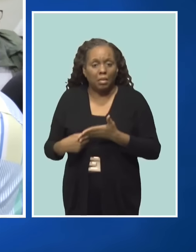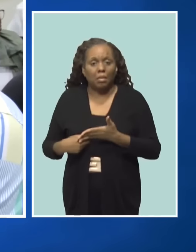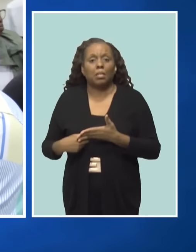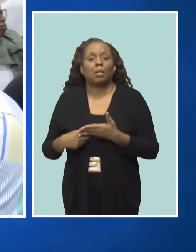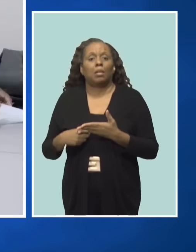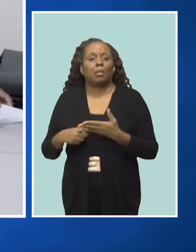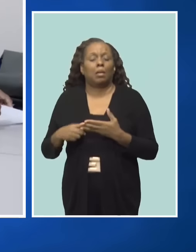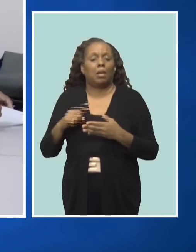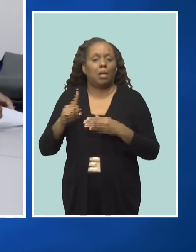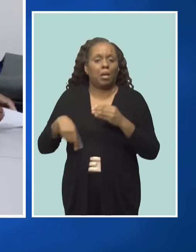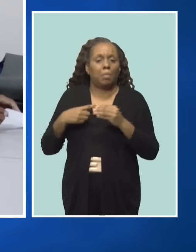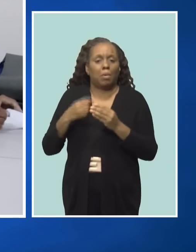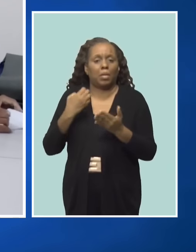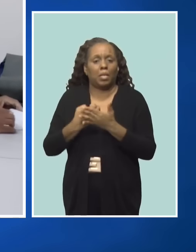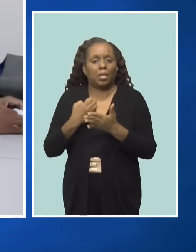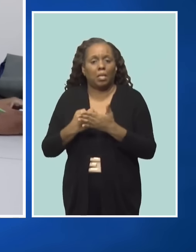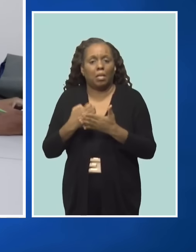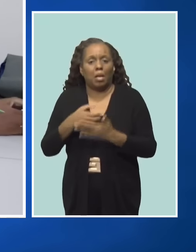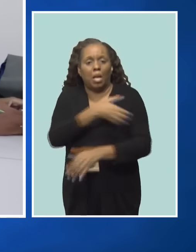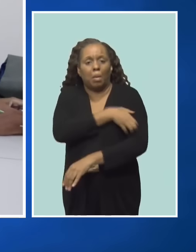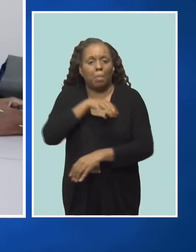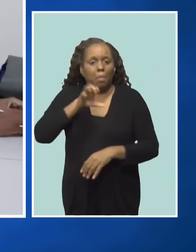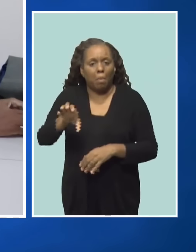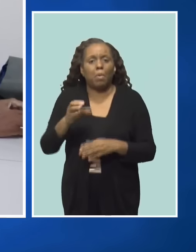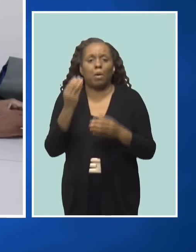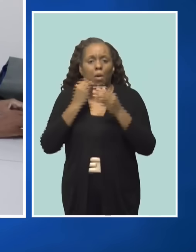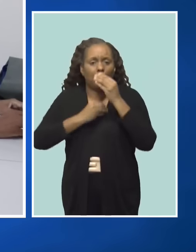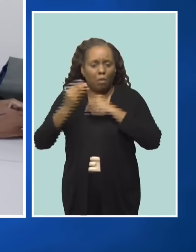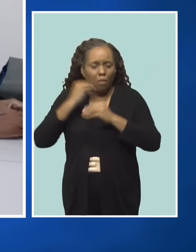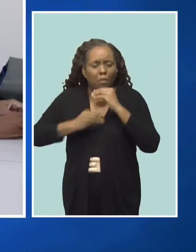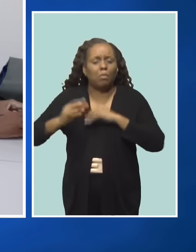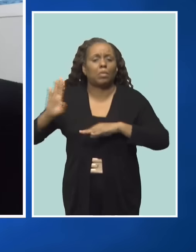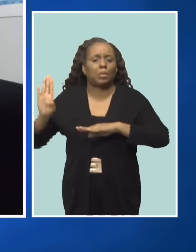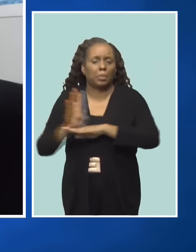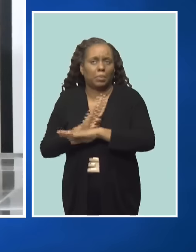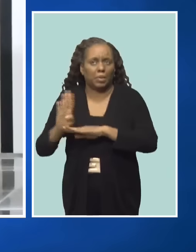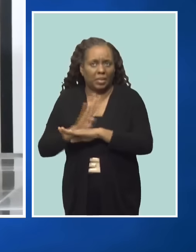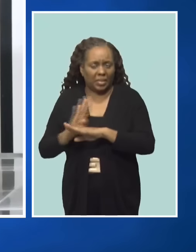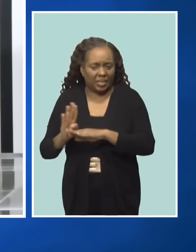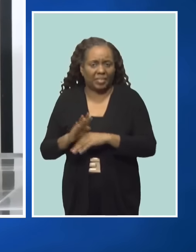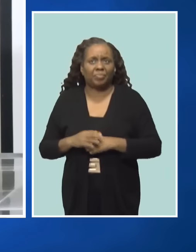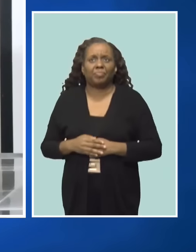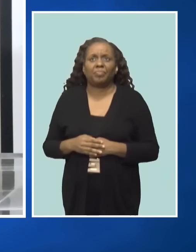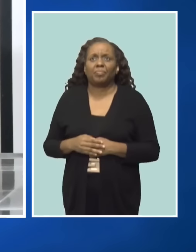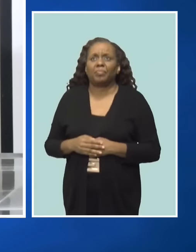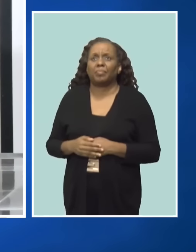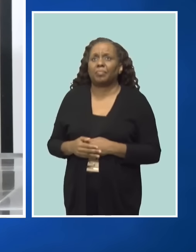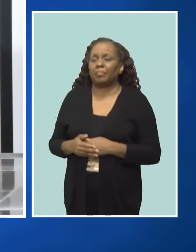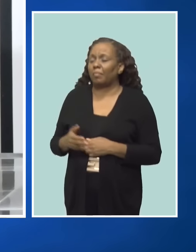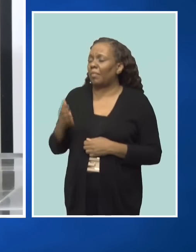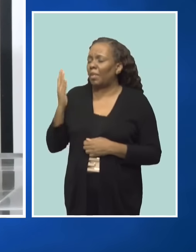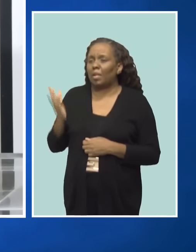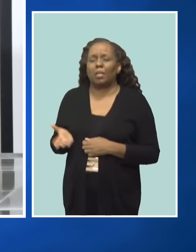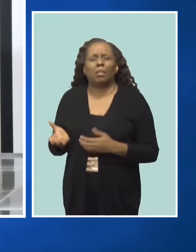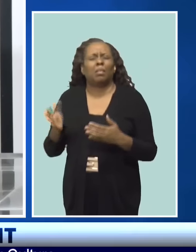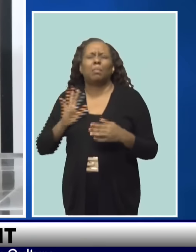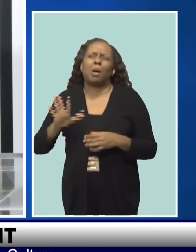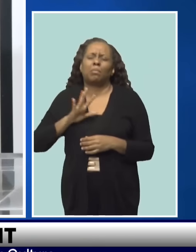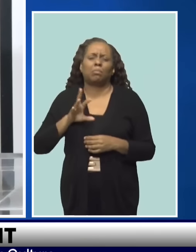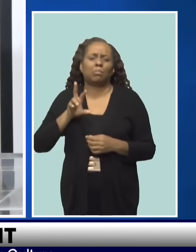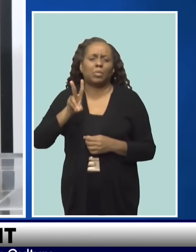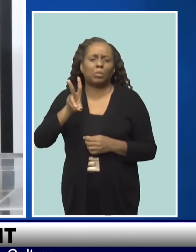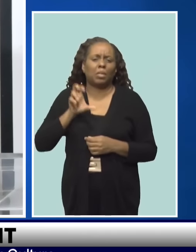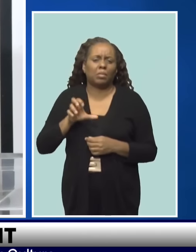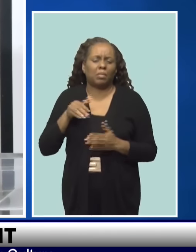research on economic empowerment, food security and business. We have thousands of Barbadians. I think we have about 200,000